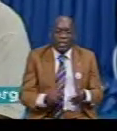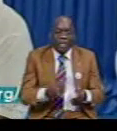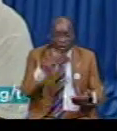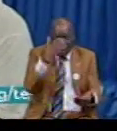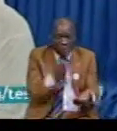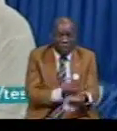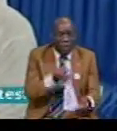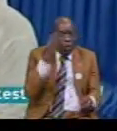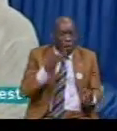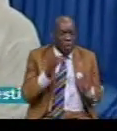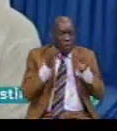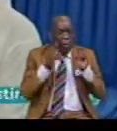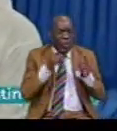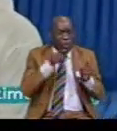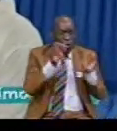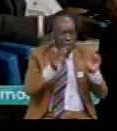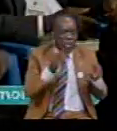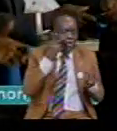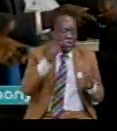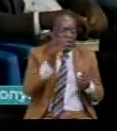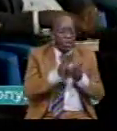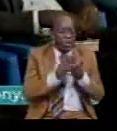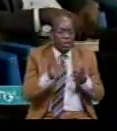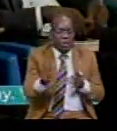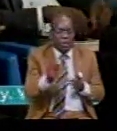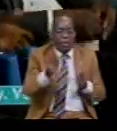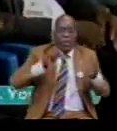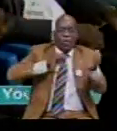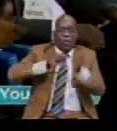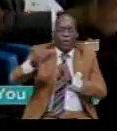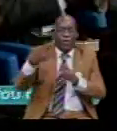somebody afar off. Give glory to God. Praise the